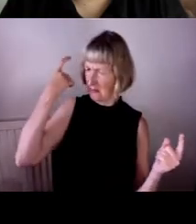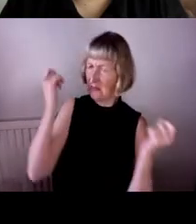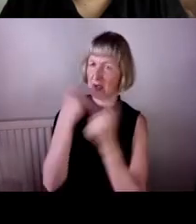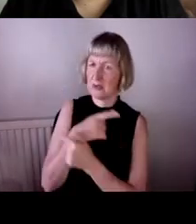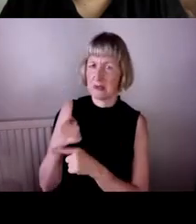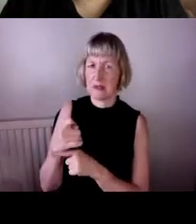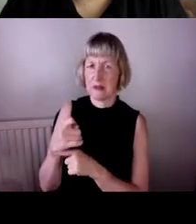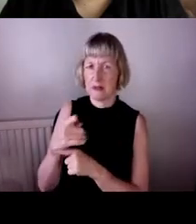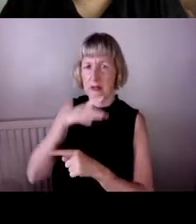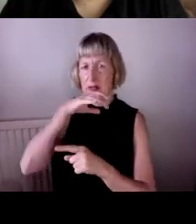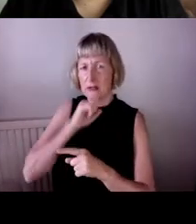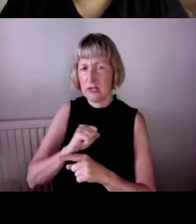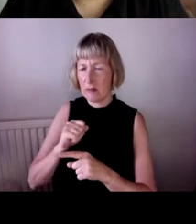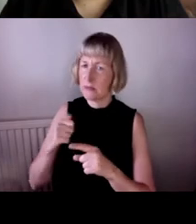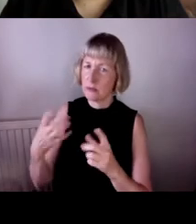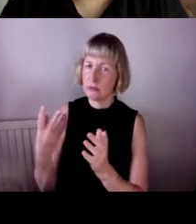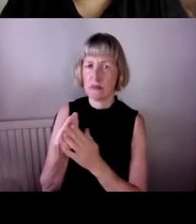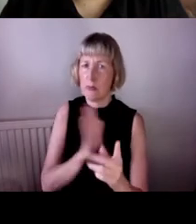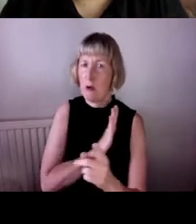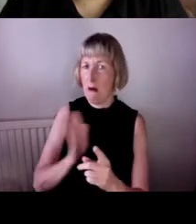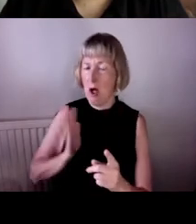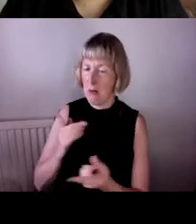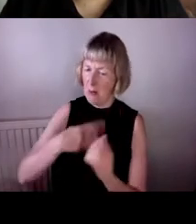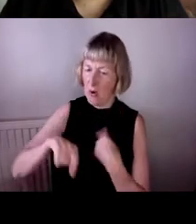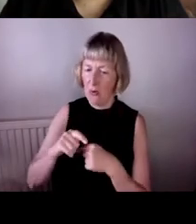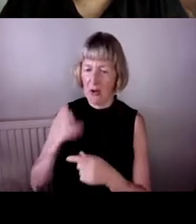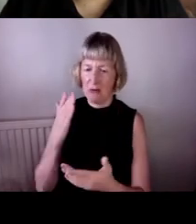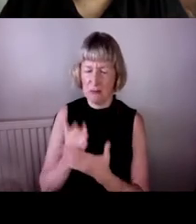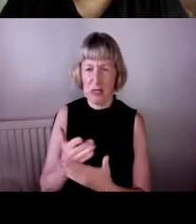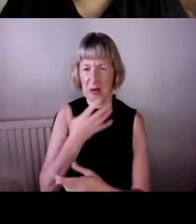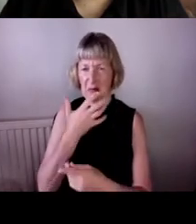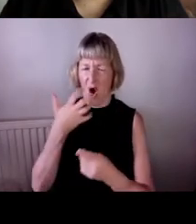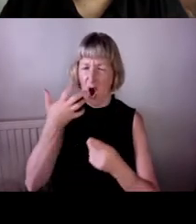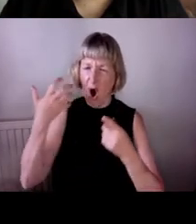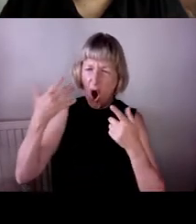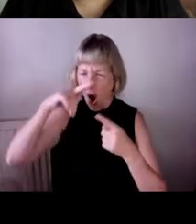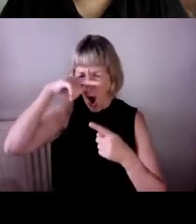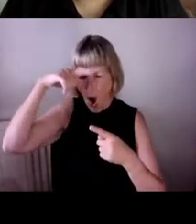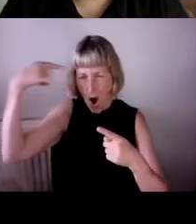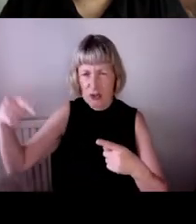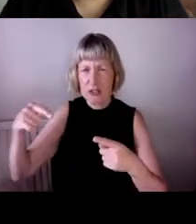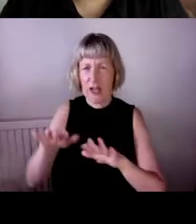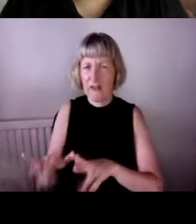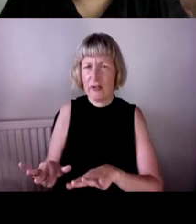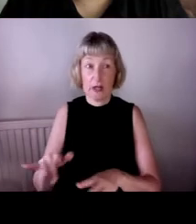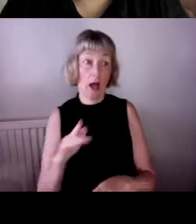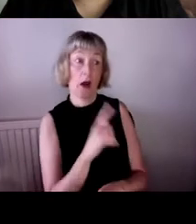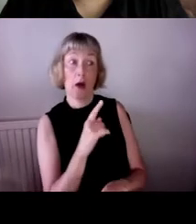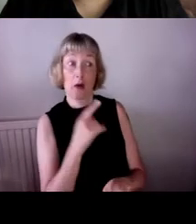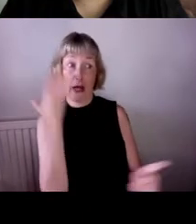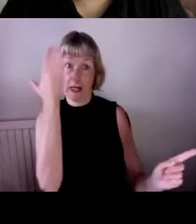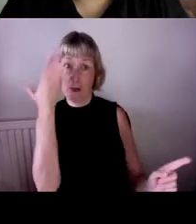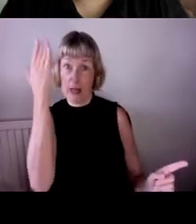Chaps I shared a hut with in the army all had overwhelmingly hot feet. Oh, I can imagine.